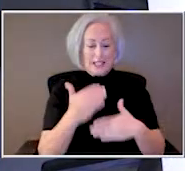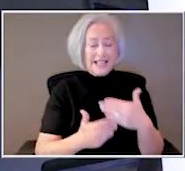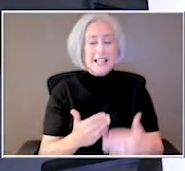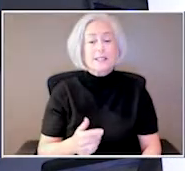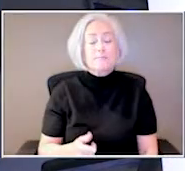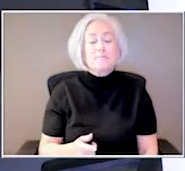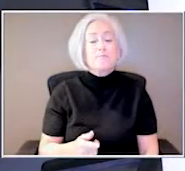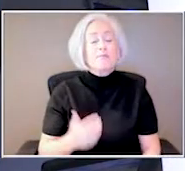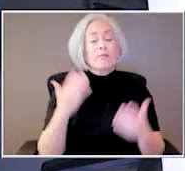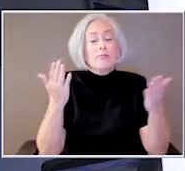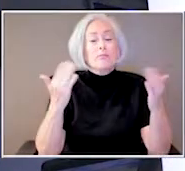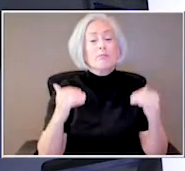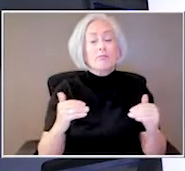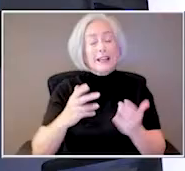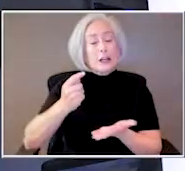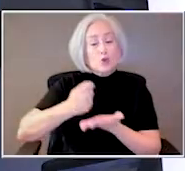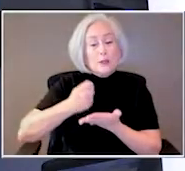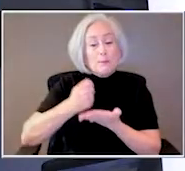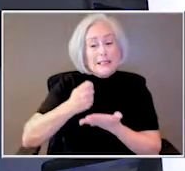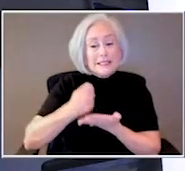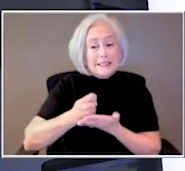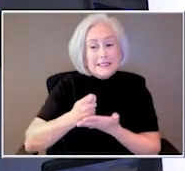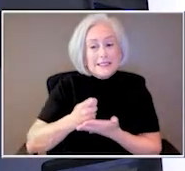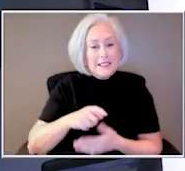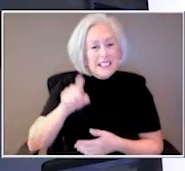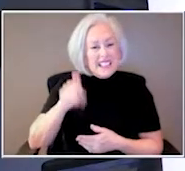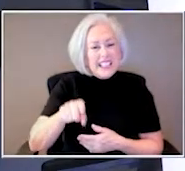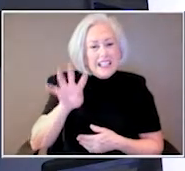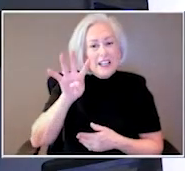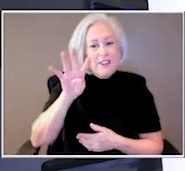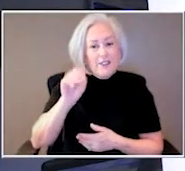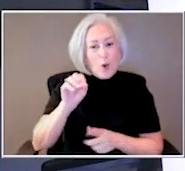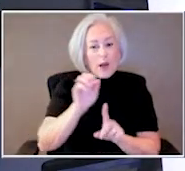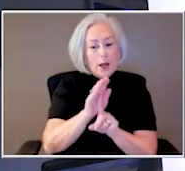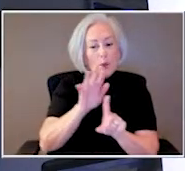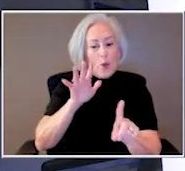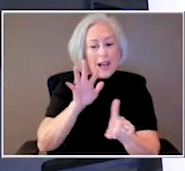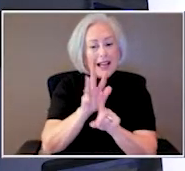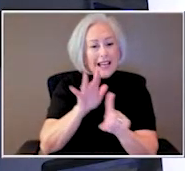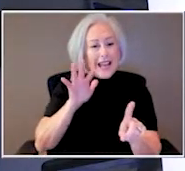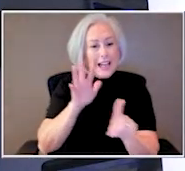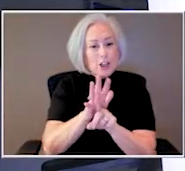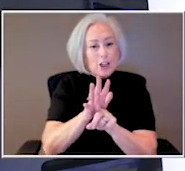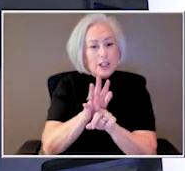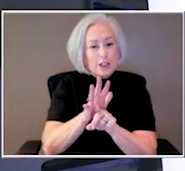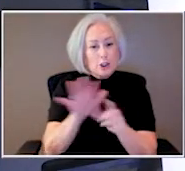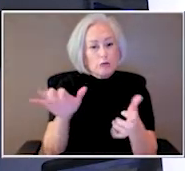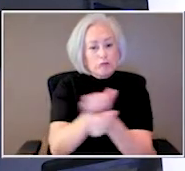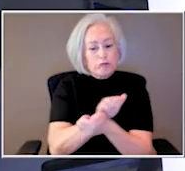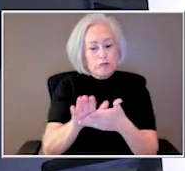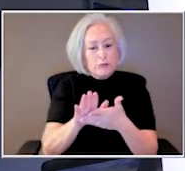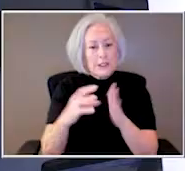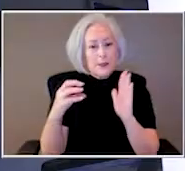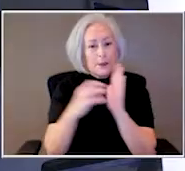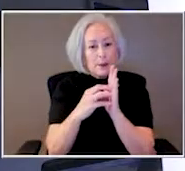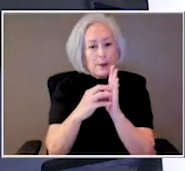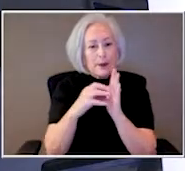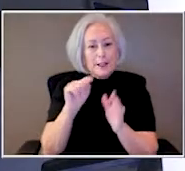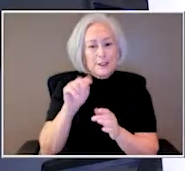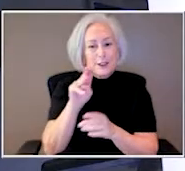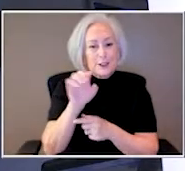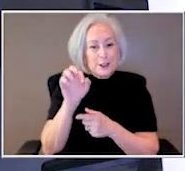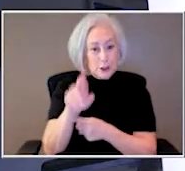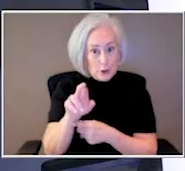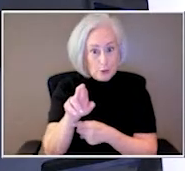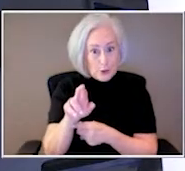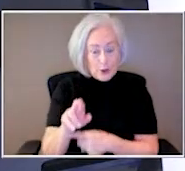needed about 40 radiation sessions to kill the tumor. You remember those? Yeah. Okay, then Dr. Rosenthal went